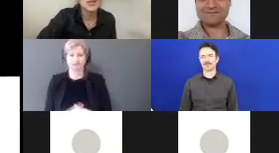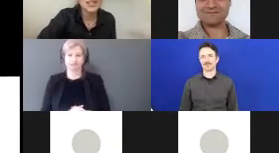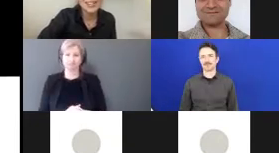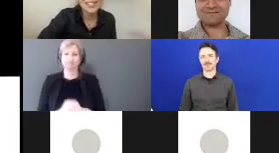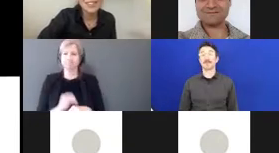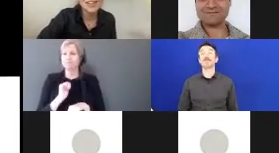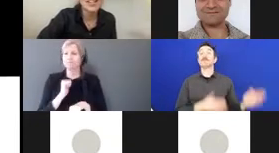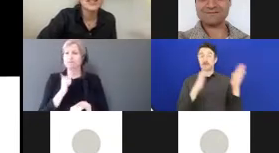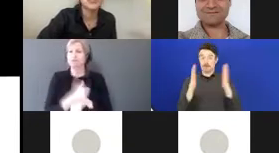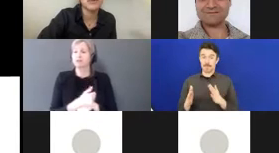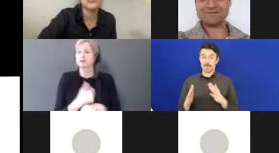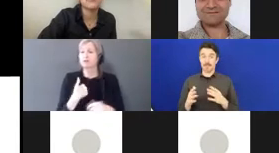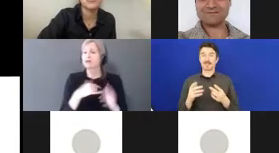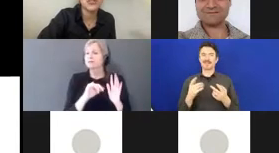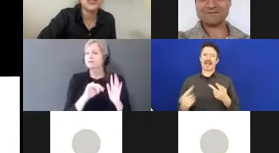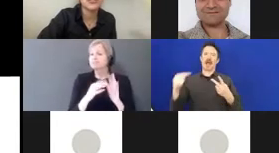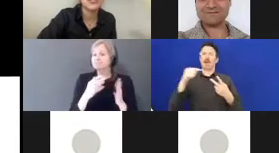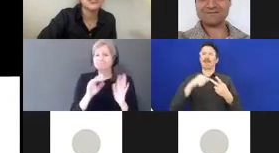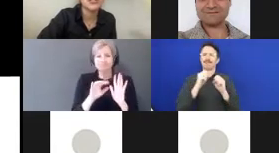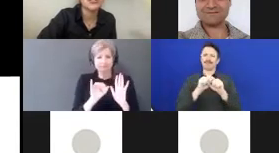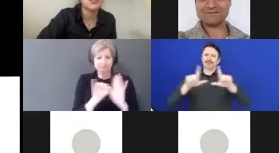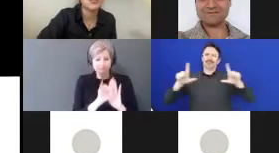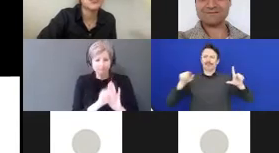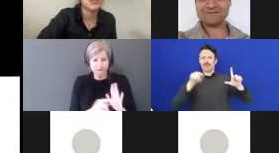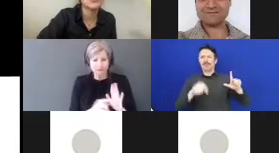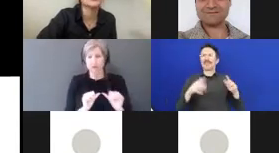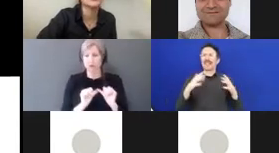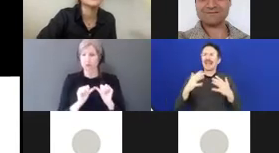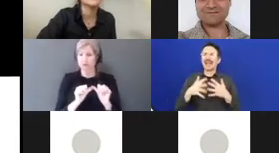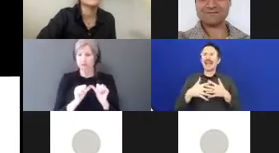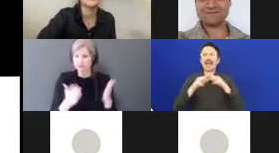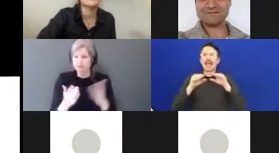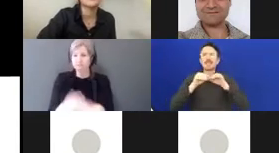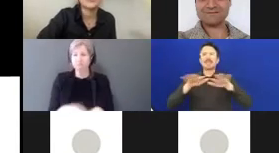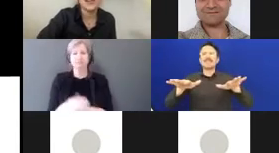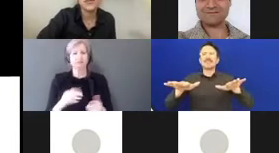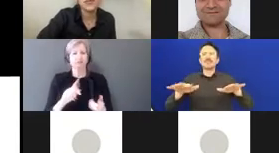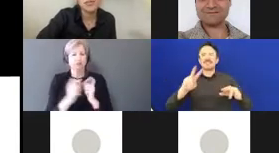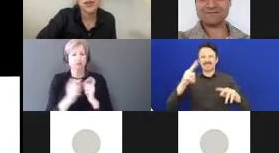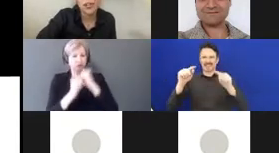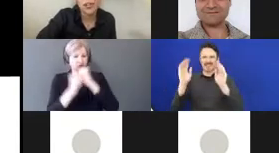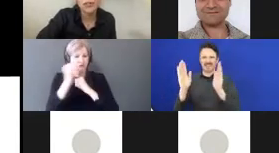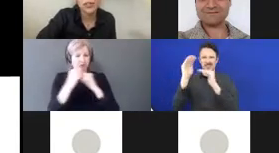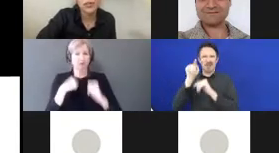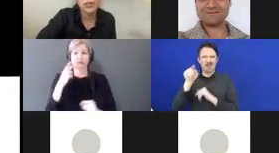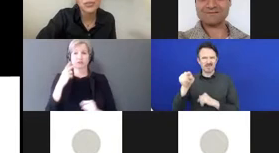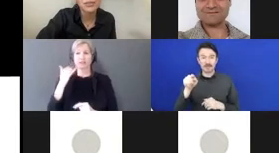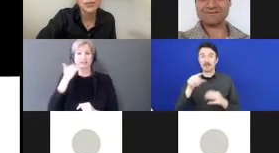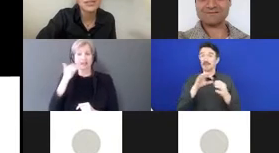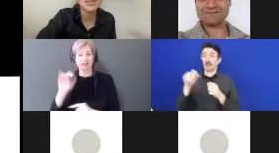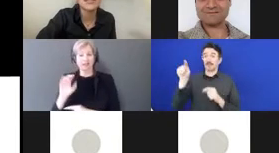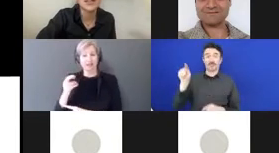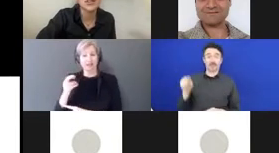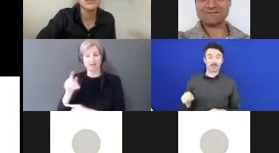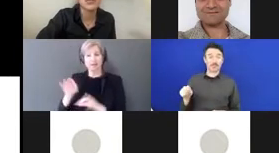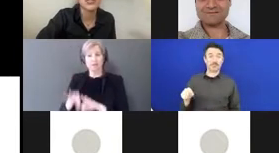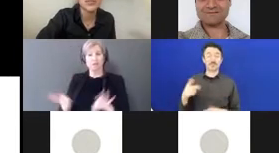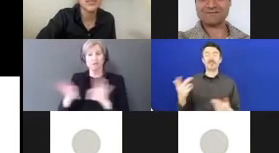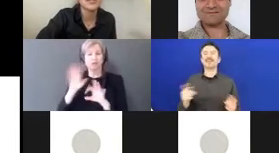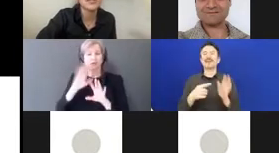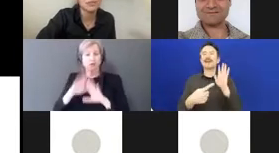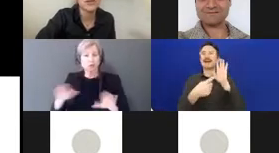that we identified were about service continuation and restructuring. We saw that telehealth was a priority for children with disabilities, and developing